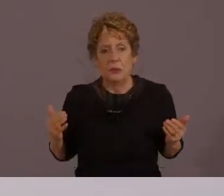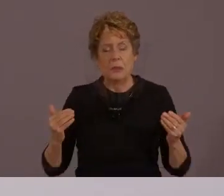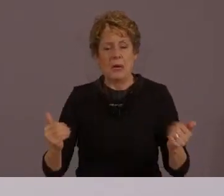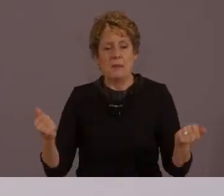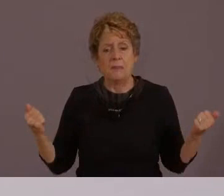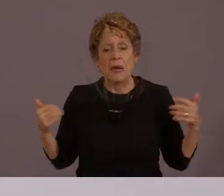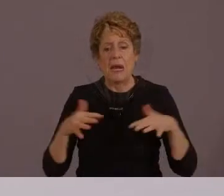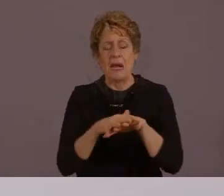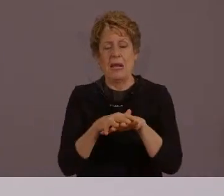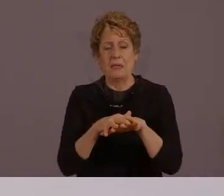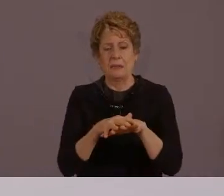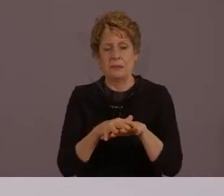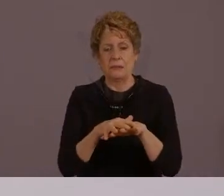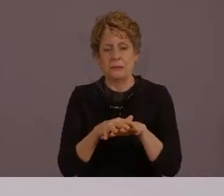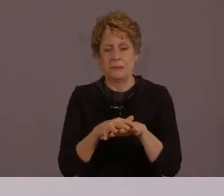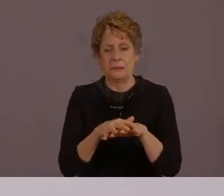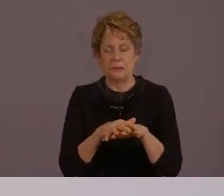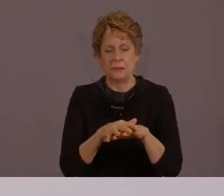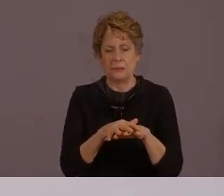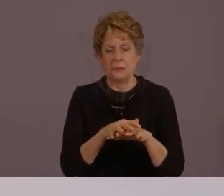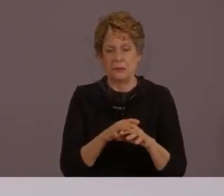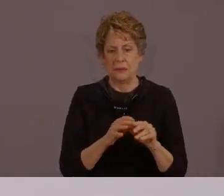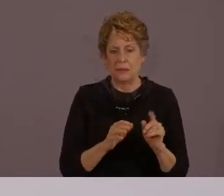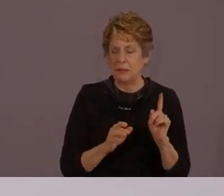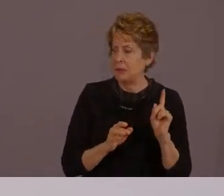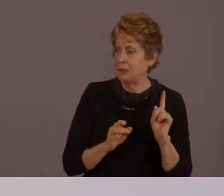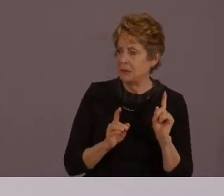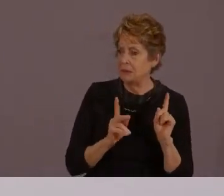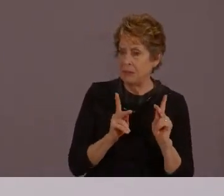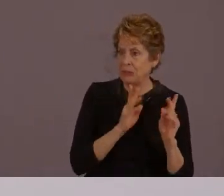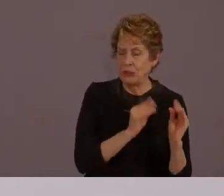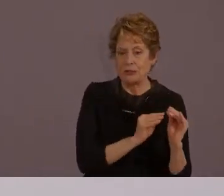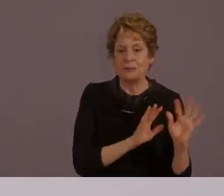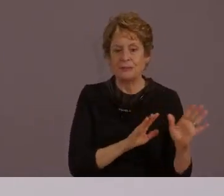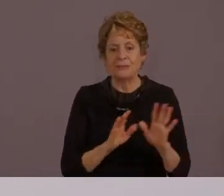I'll wait until they're finished, there you go. It completely disregard